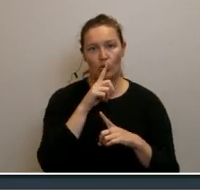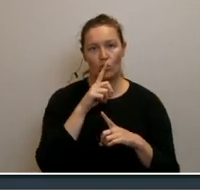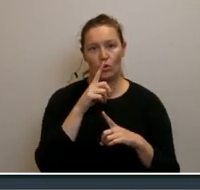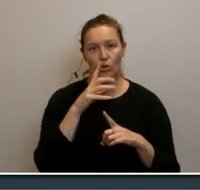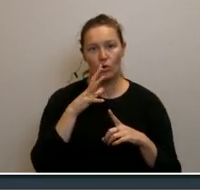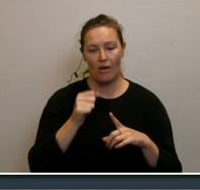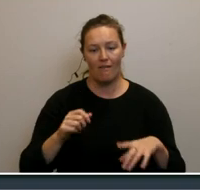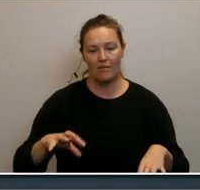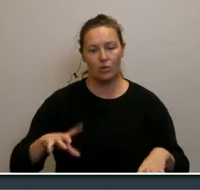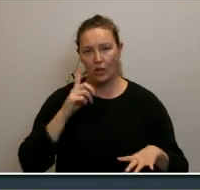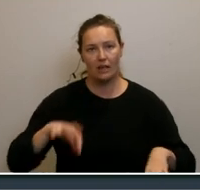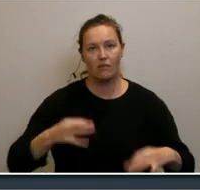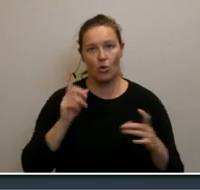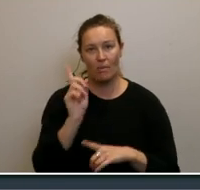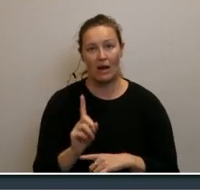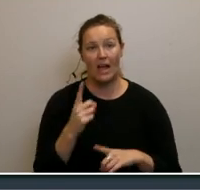costs.